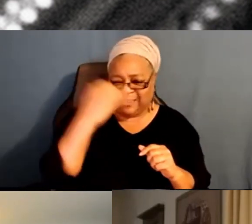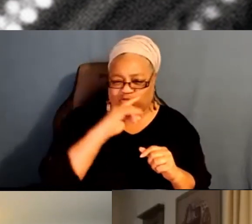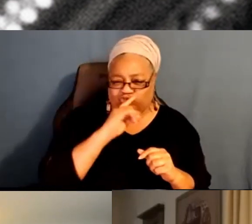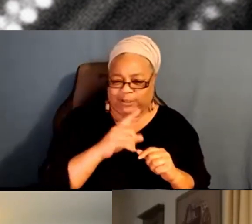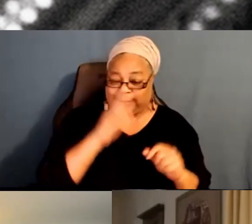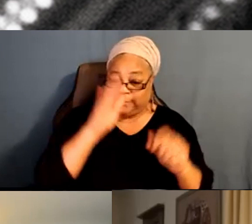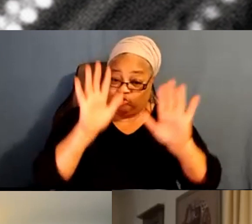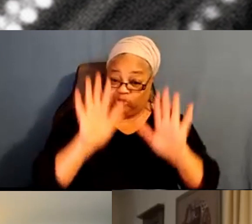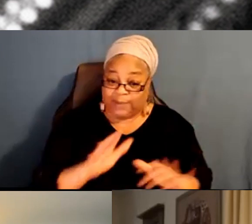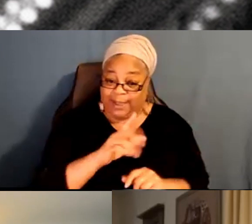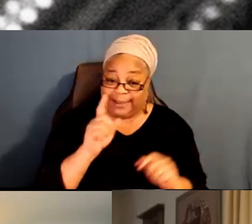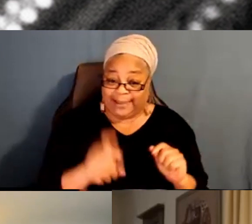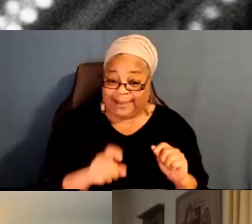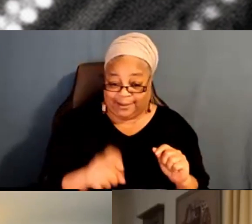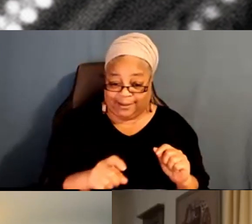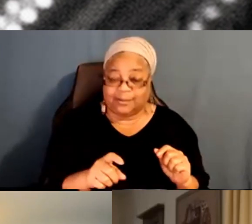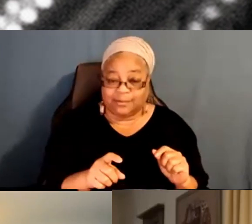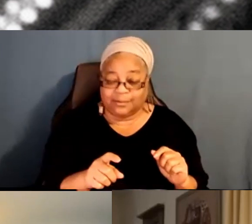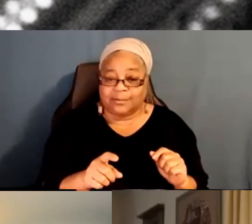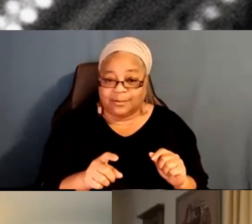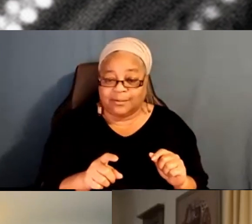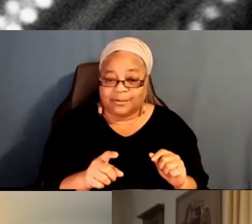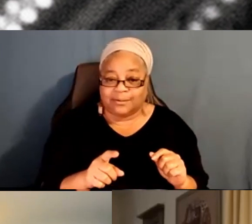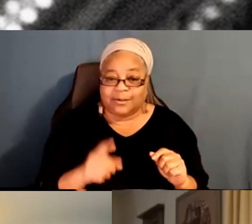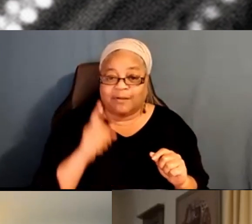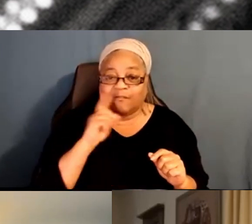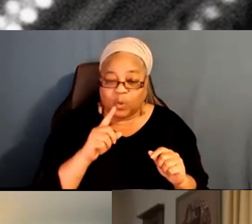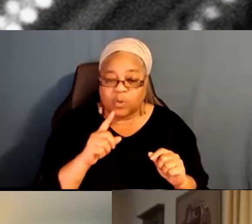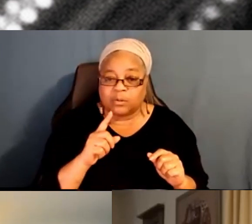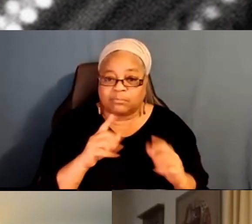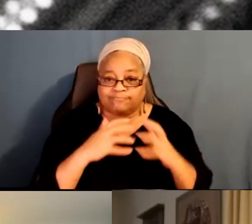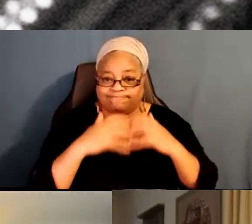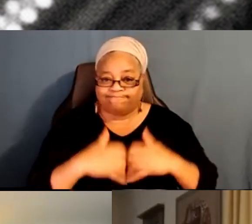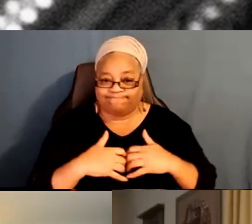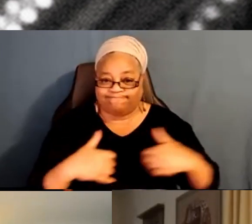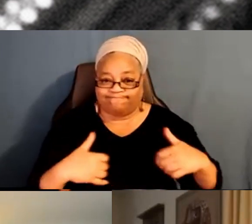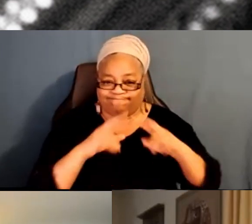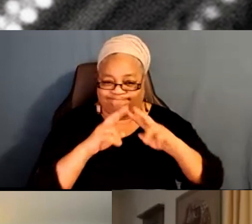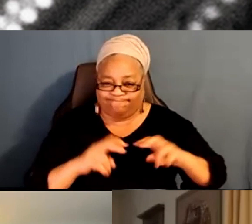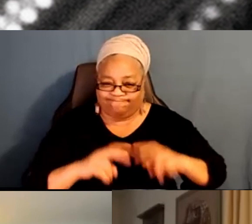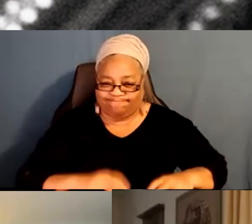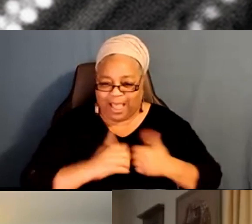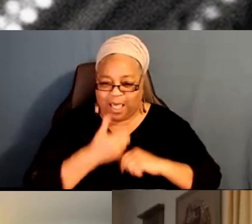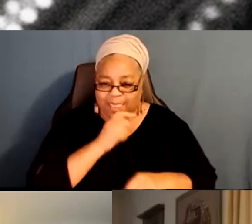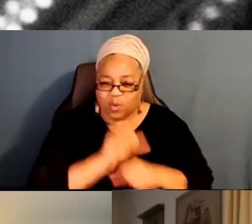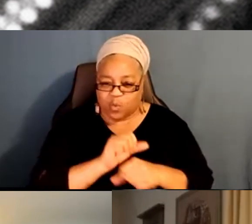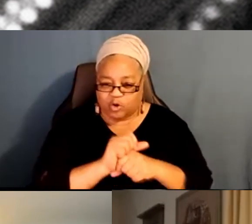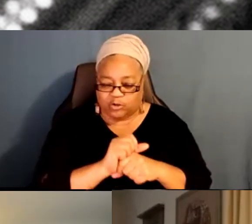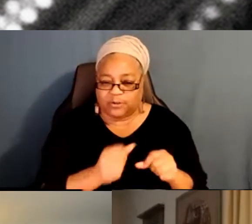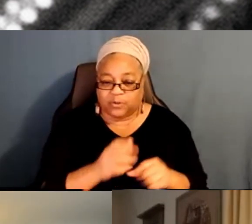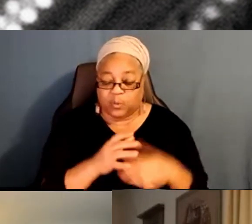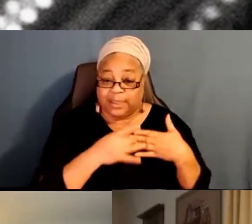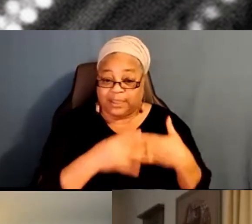incredible and needed about excavating how that is working, right? And which leads me to the second